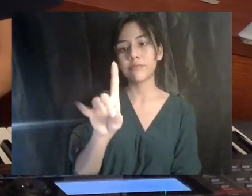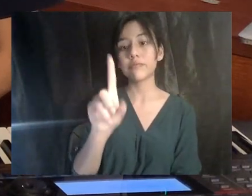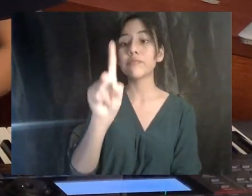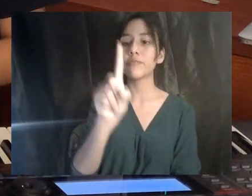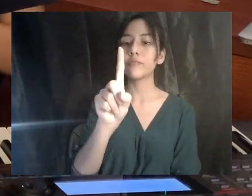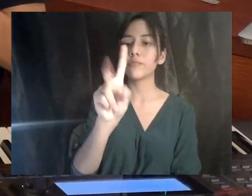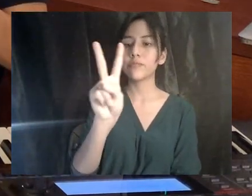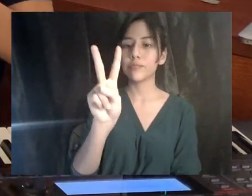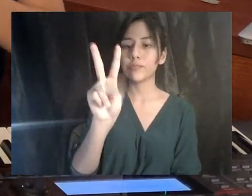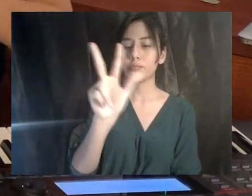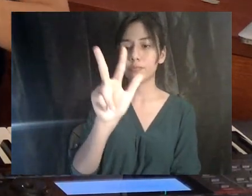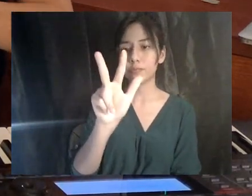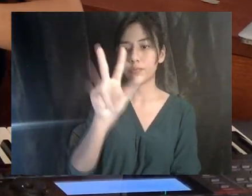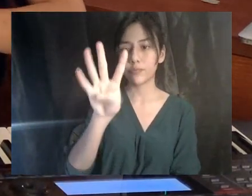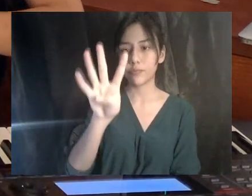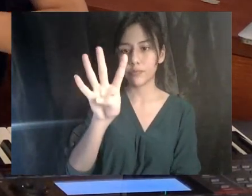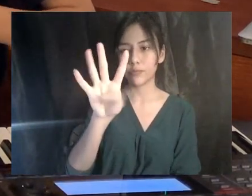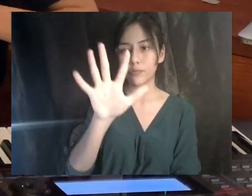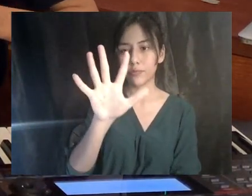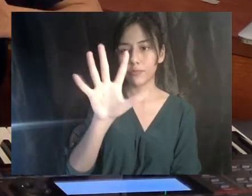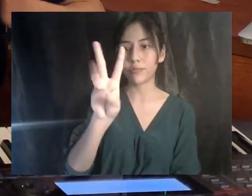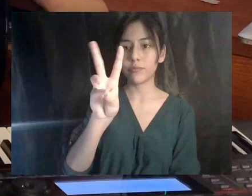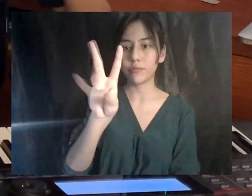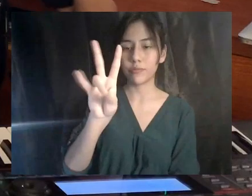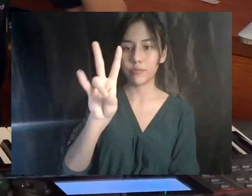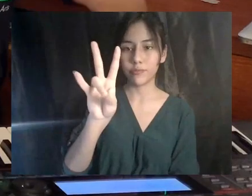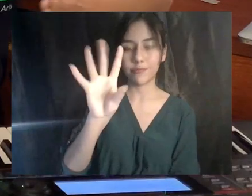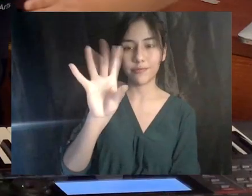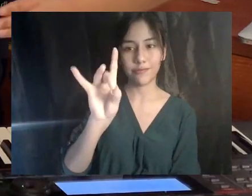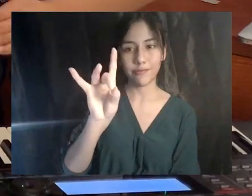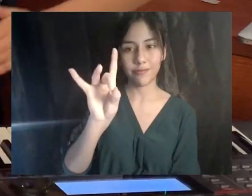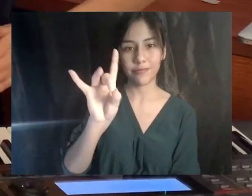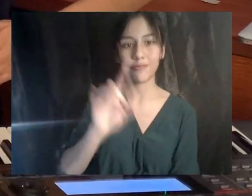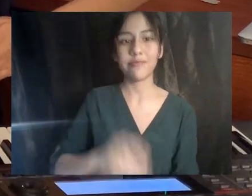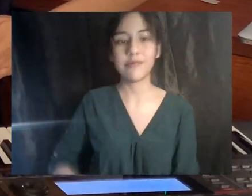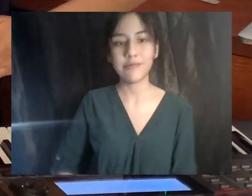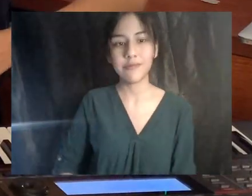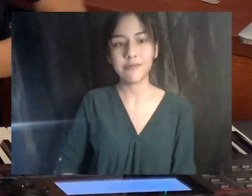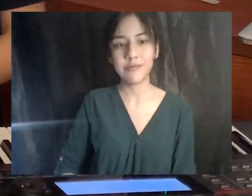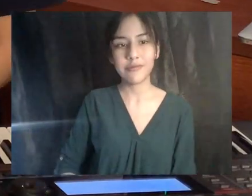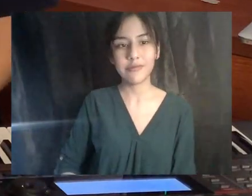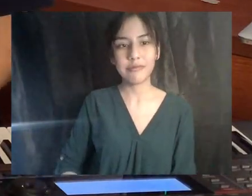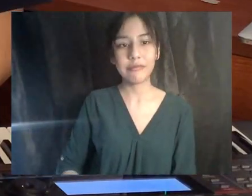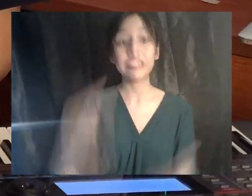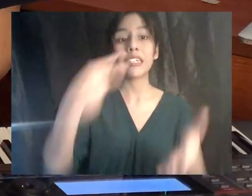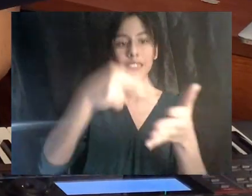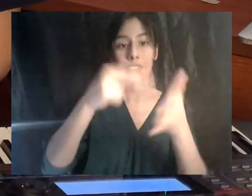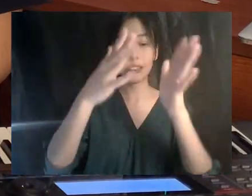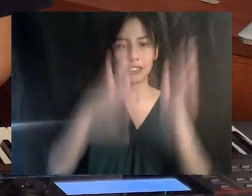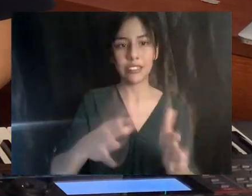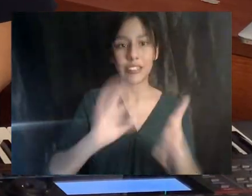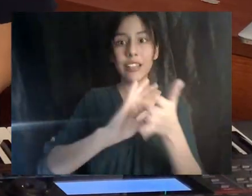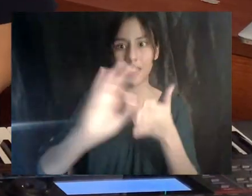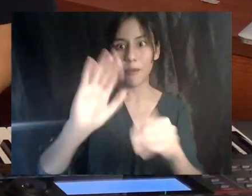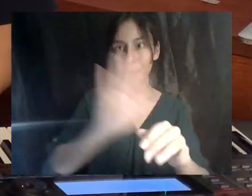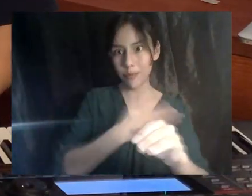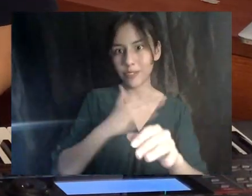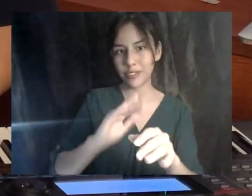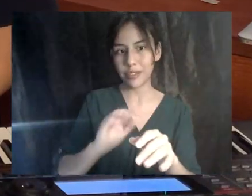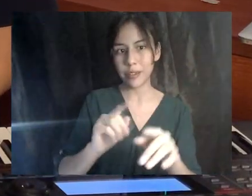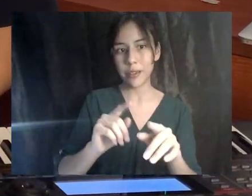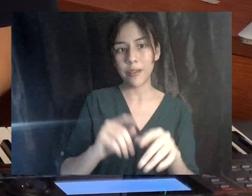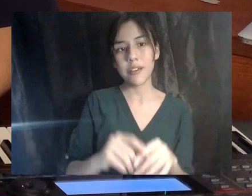8. 1, 2, 3, 4, 5, 6, 7, 8. And that's how dancers count their